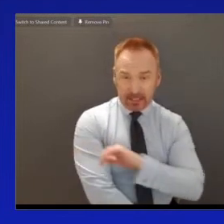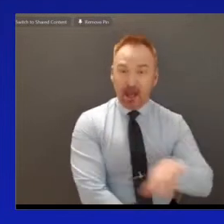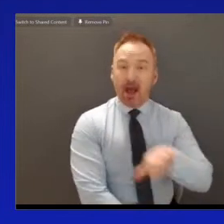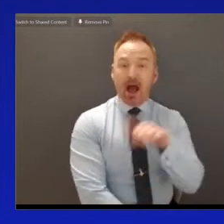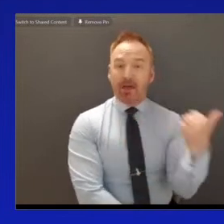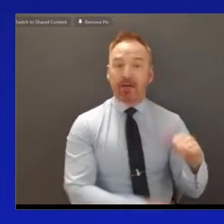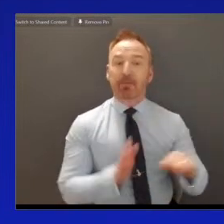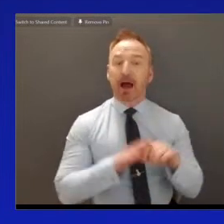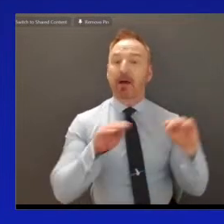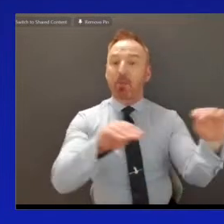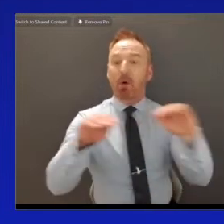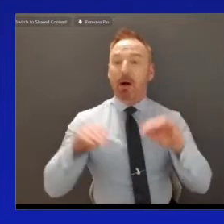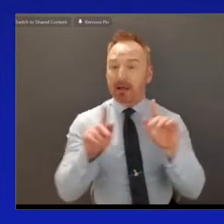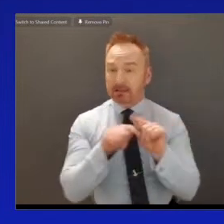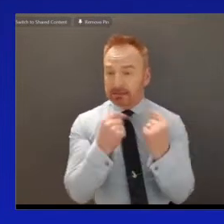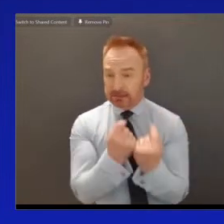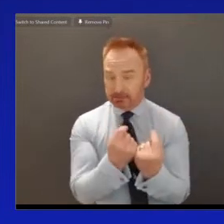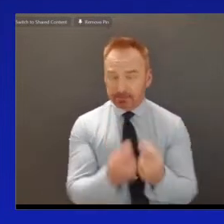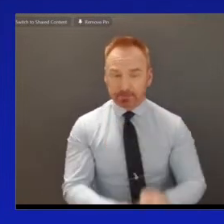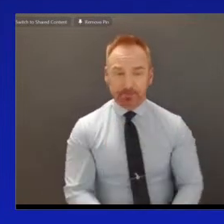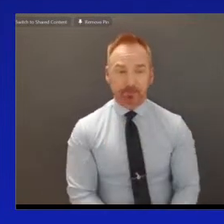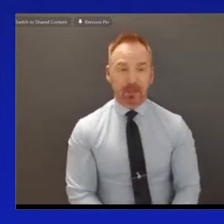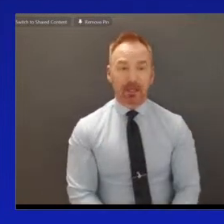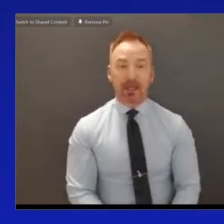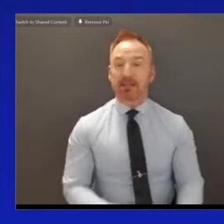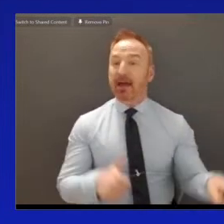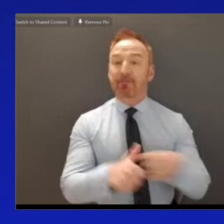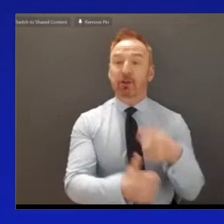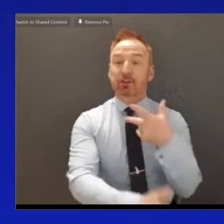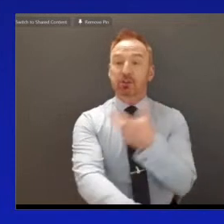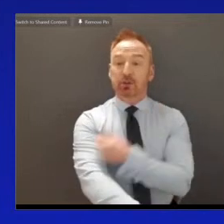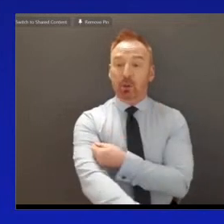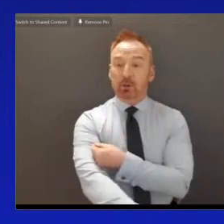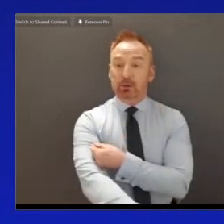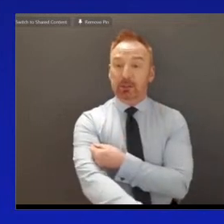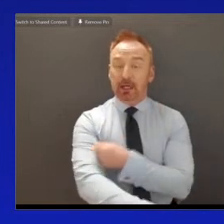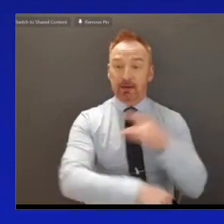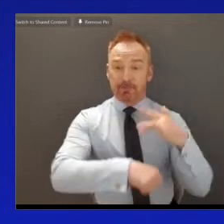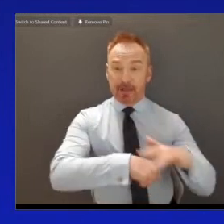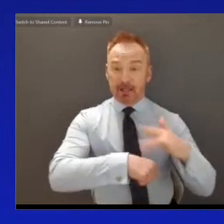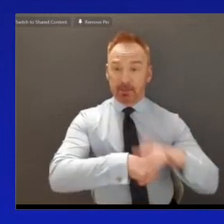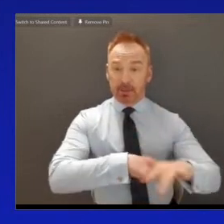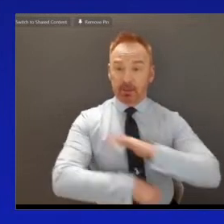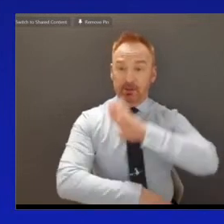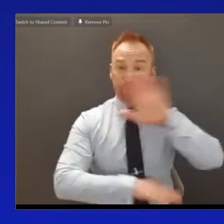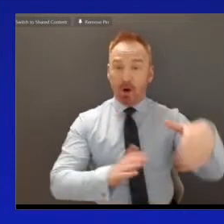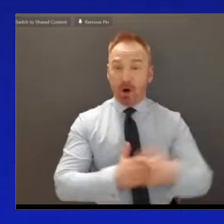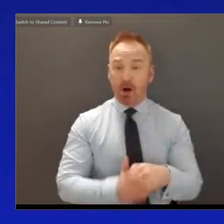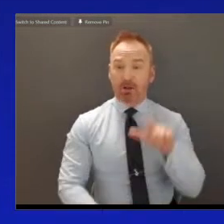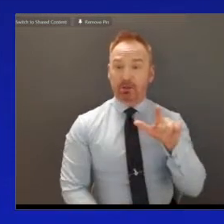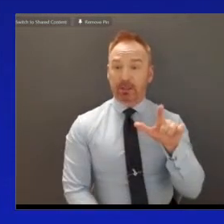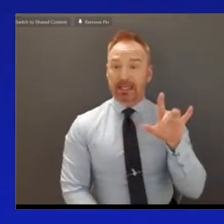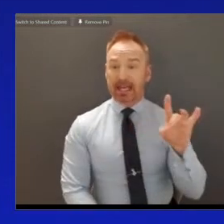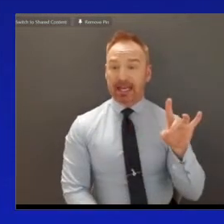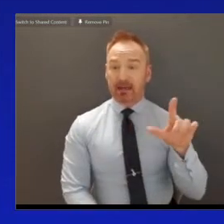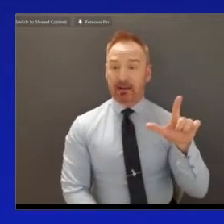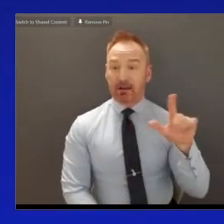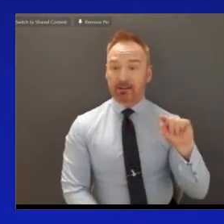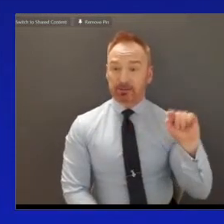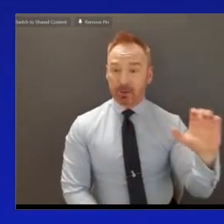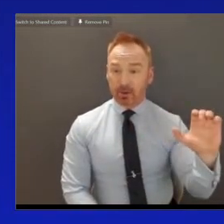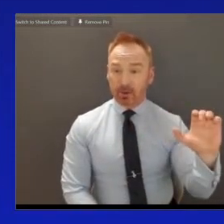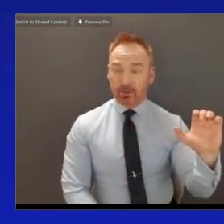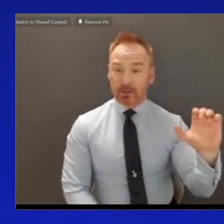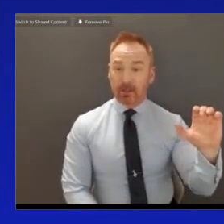vaccination teams. The first dose of the vaccine has been made available to all 28 long-term care homes, 20 by